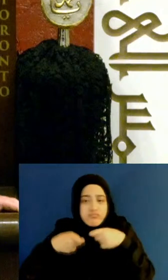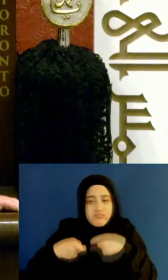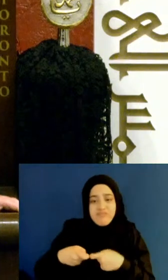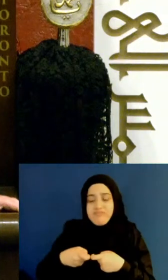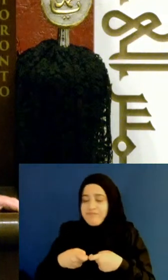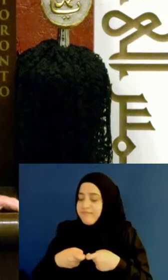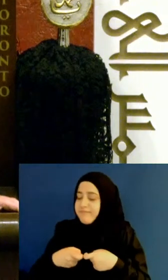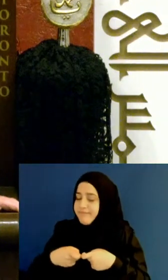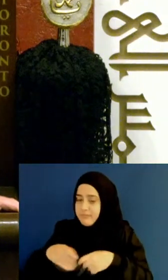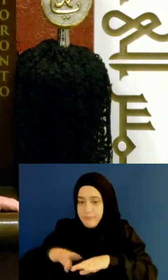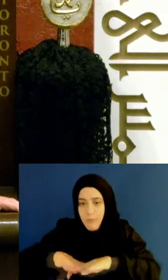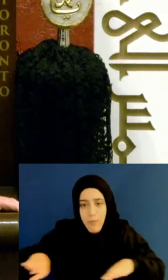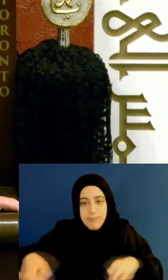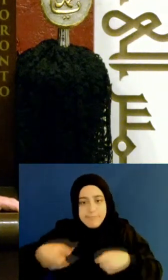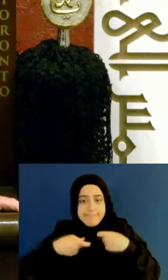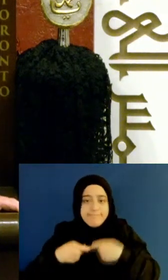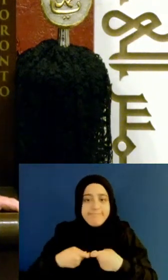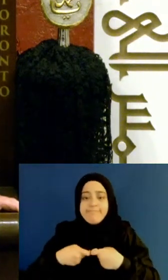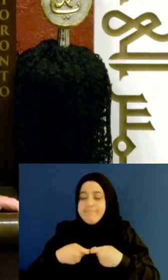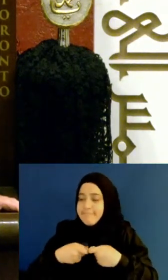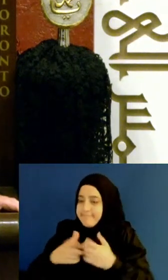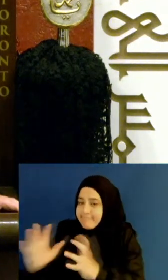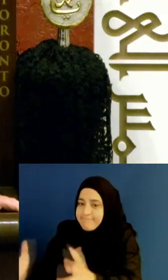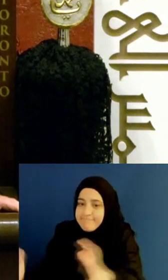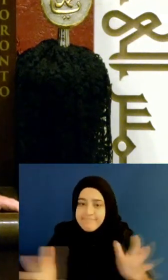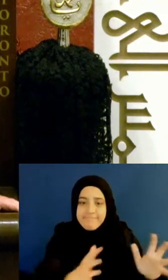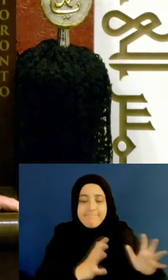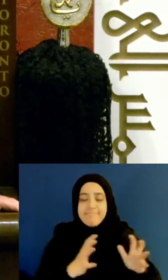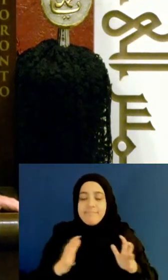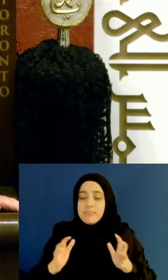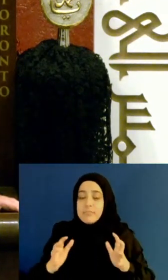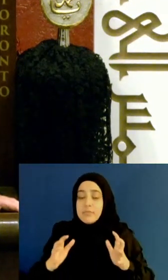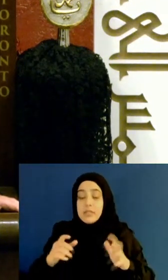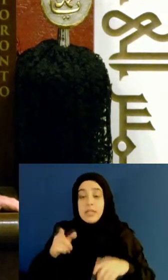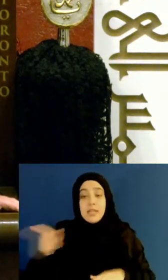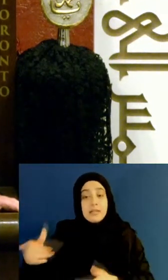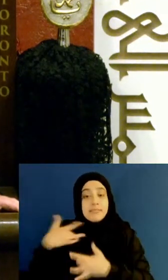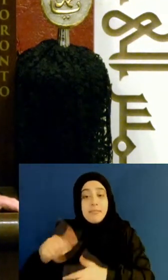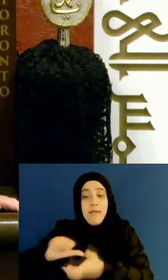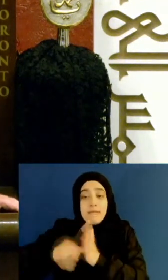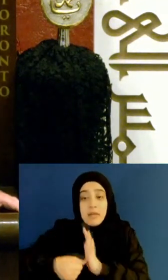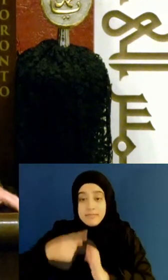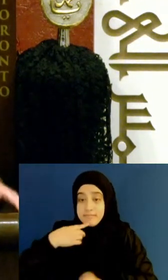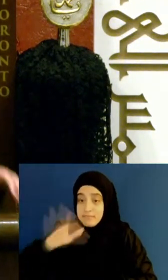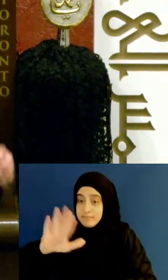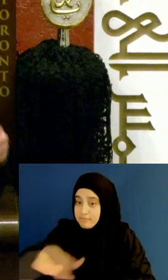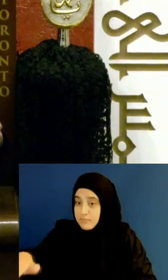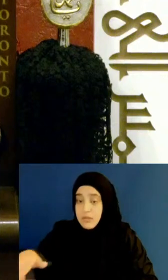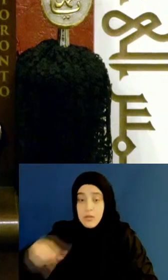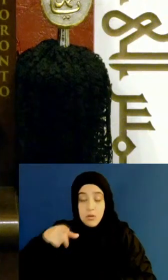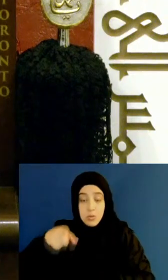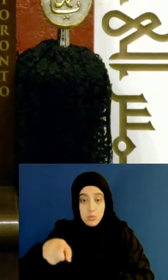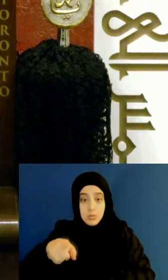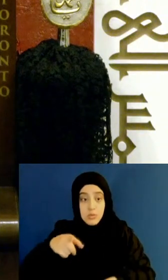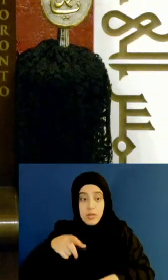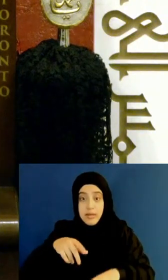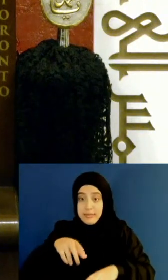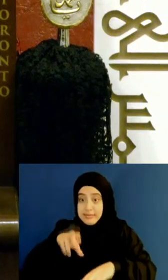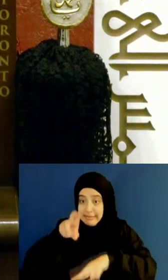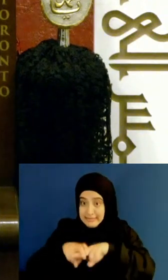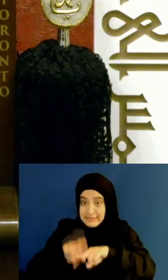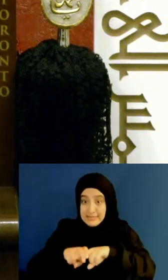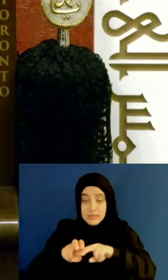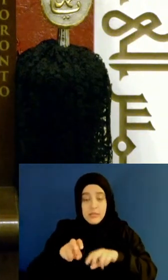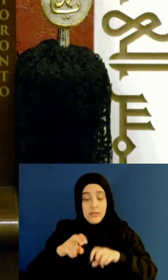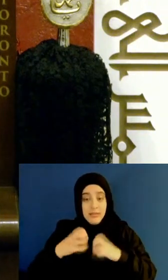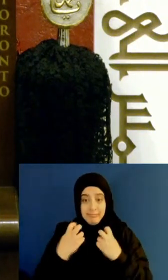emphasize that when we sit in Masjid al-Nabawi, we sit in a circle. Because when you sit in a circle, there is an element that everybody